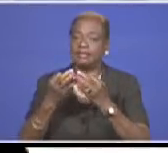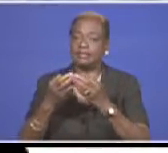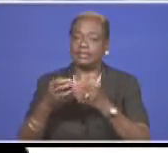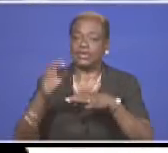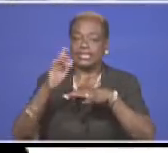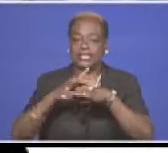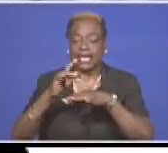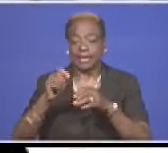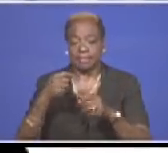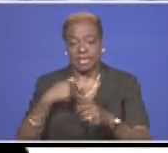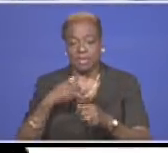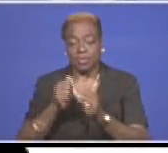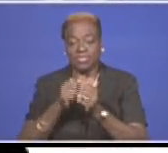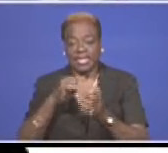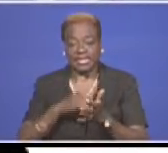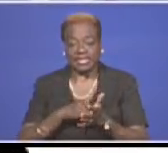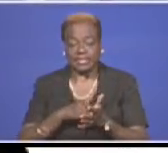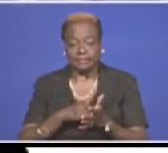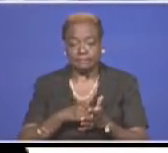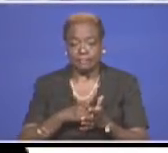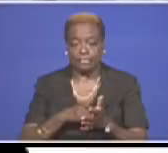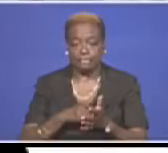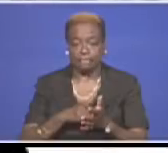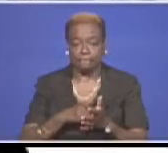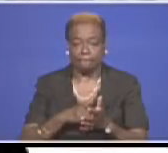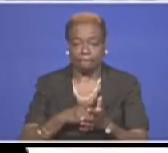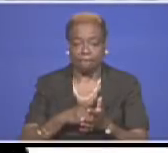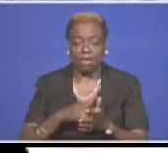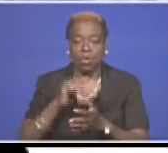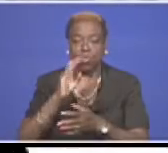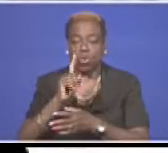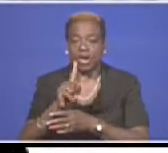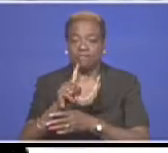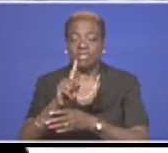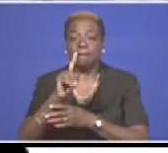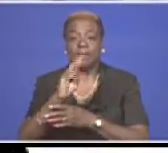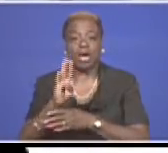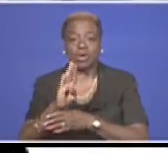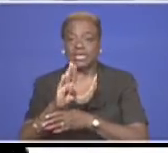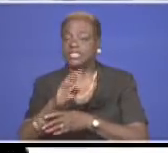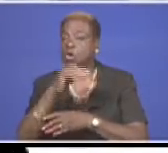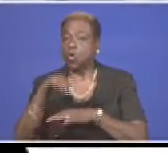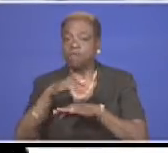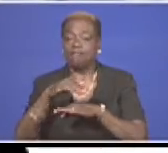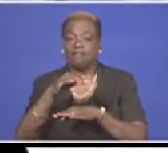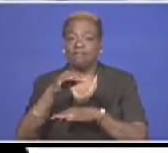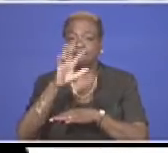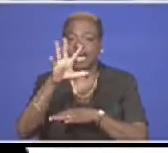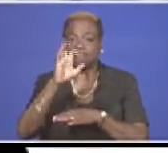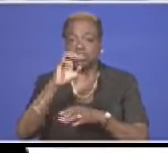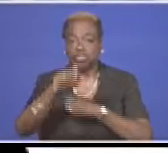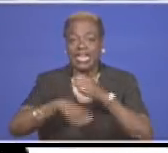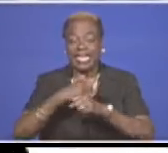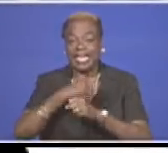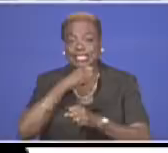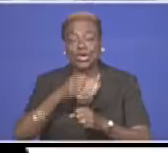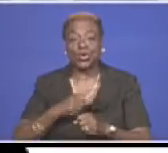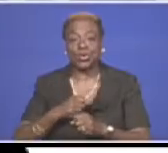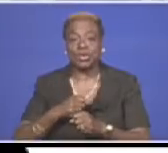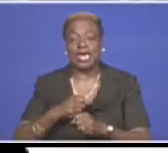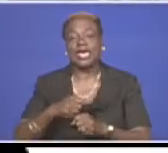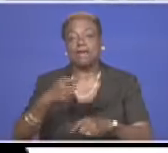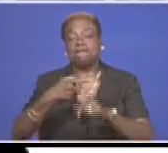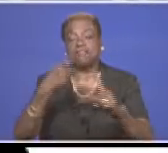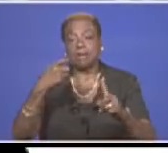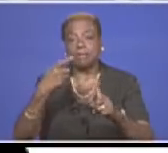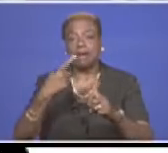on board is, one of the bottles is over 500 years old, came from a shipwreck, a Spanish galleon. So